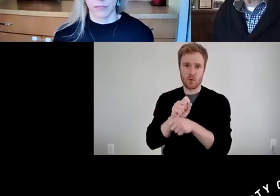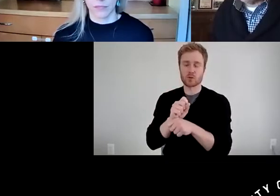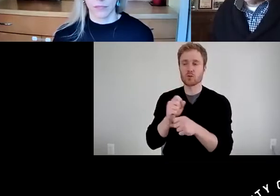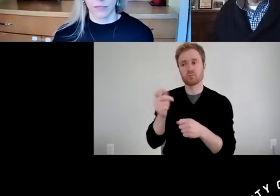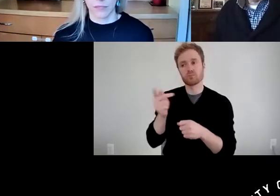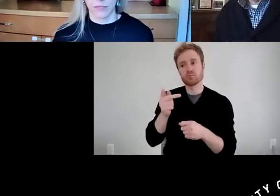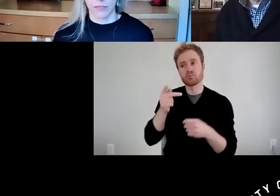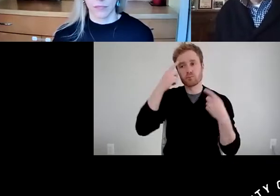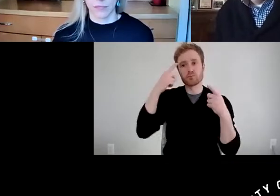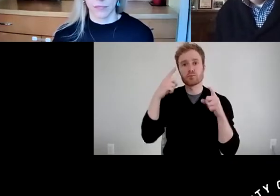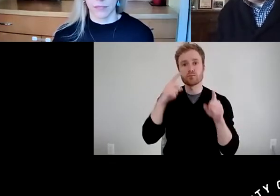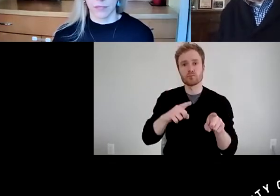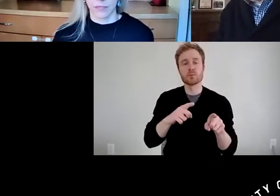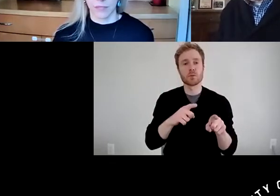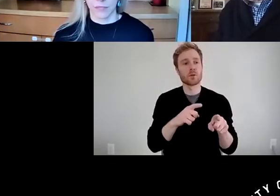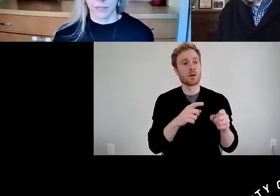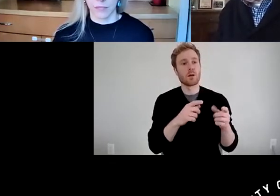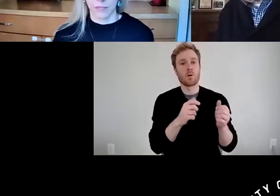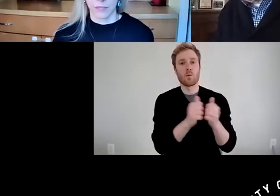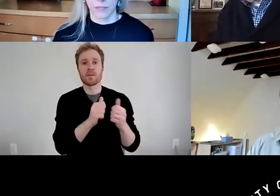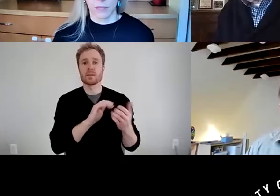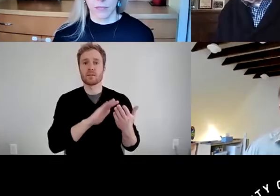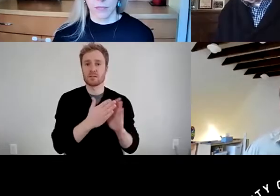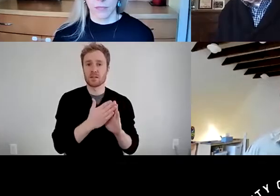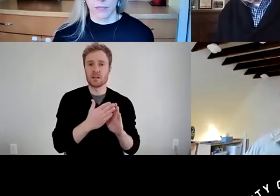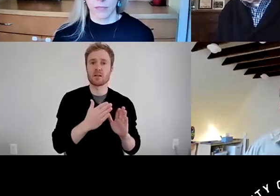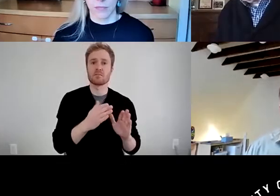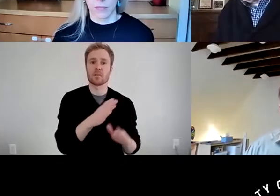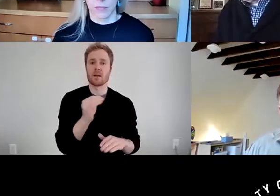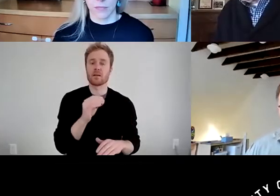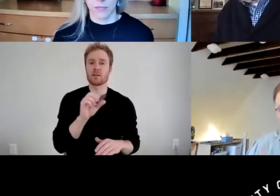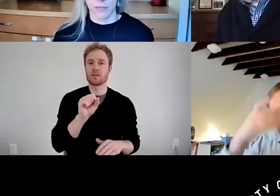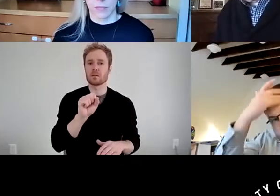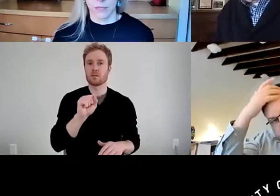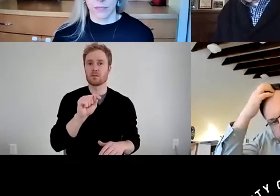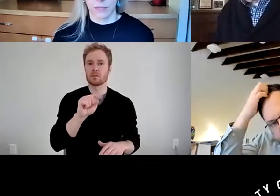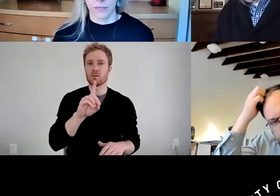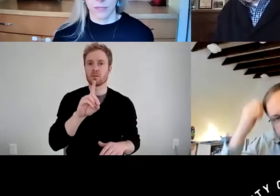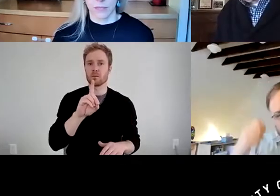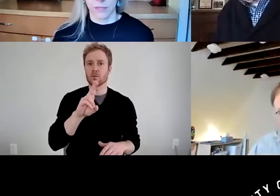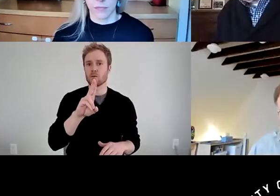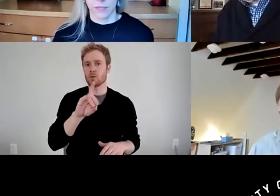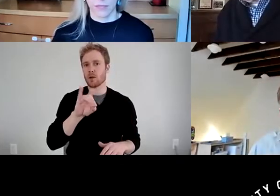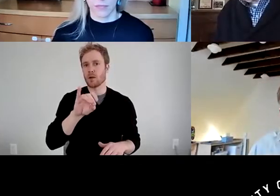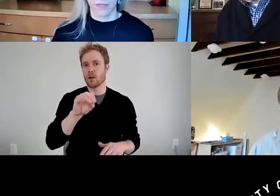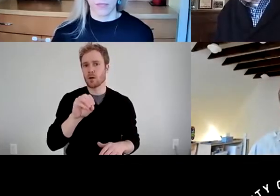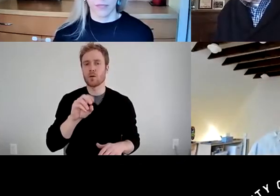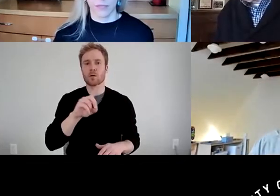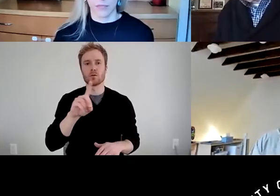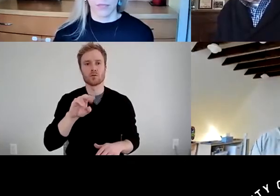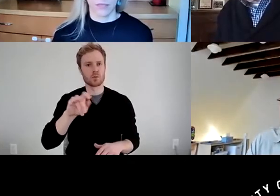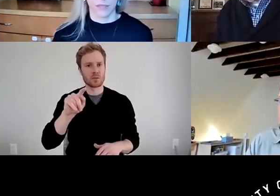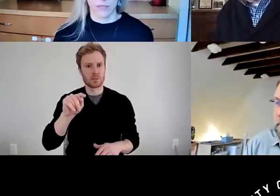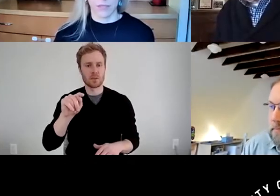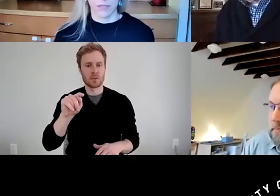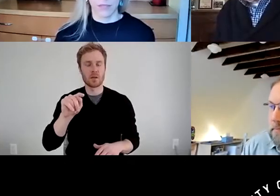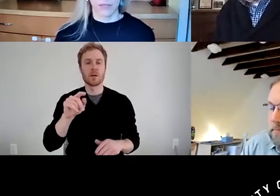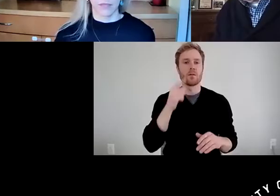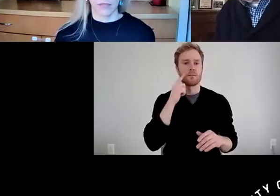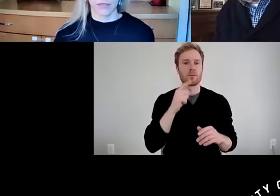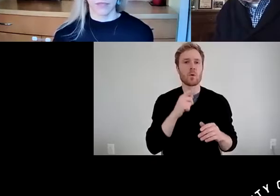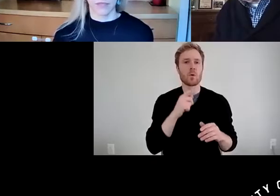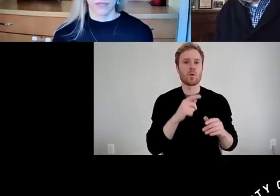1078. Oh, that skipped one? I apologize. Bill 1078. Bill 1078, resolution amending resolution number 466,